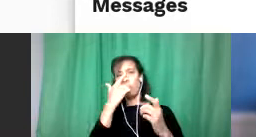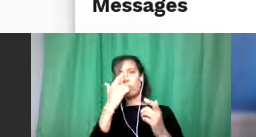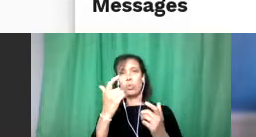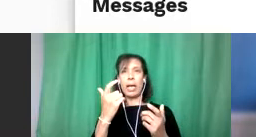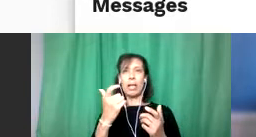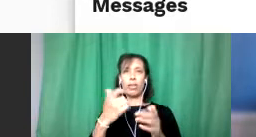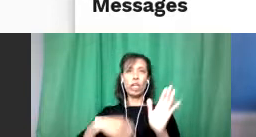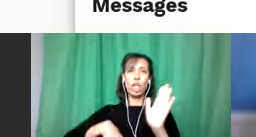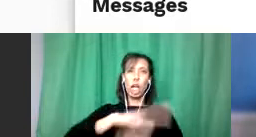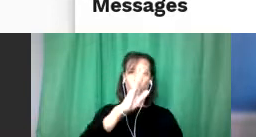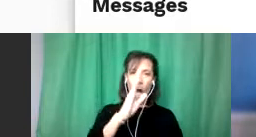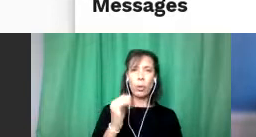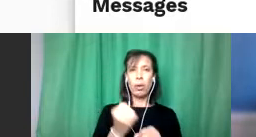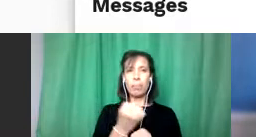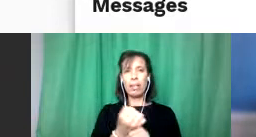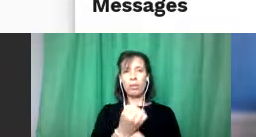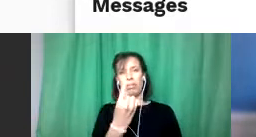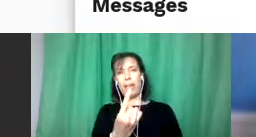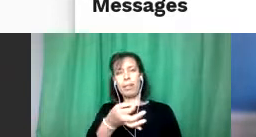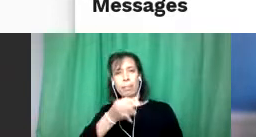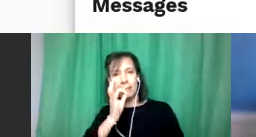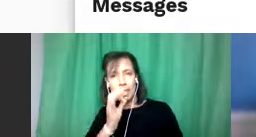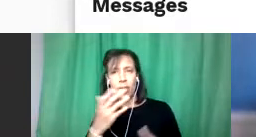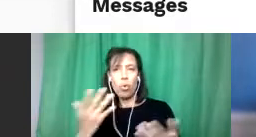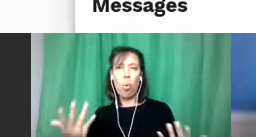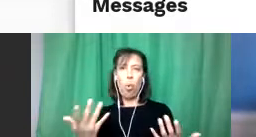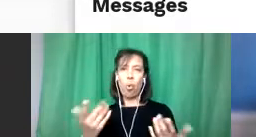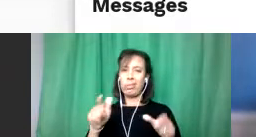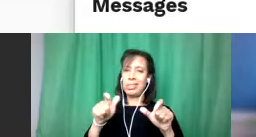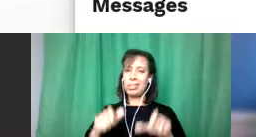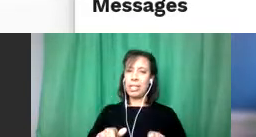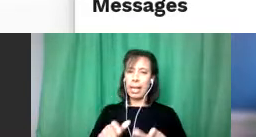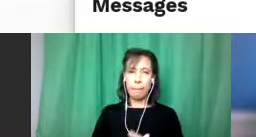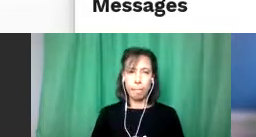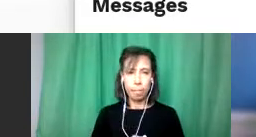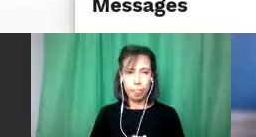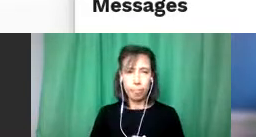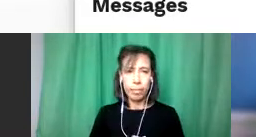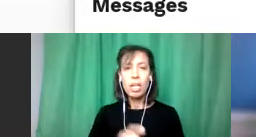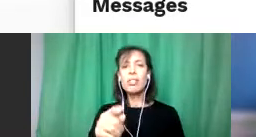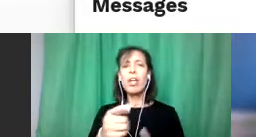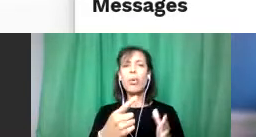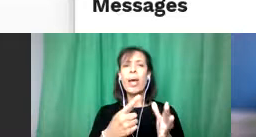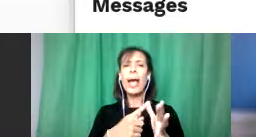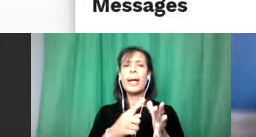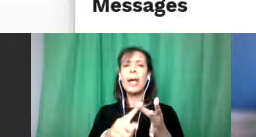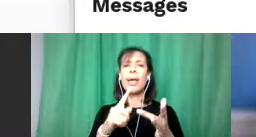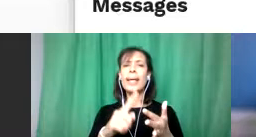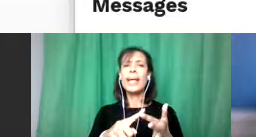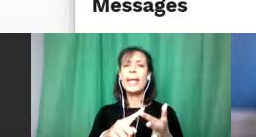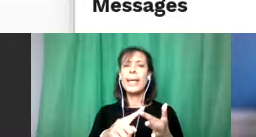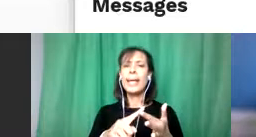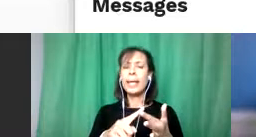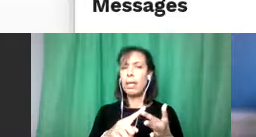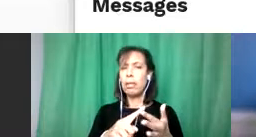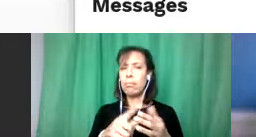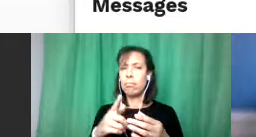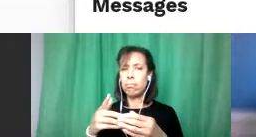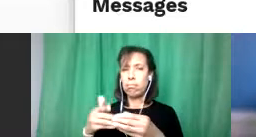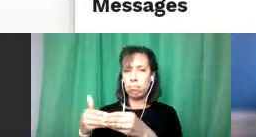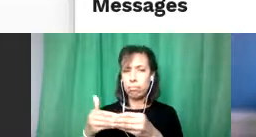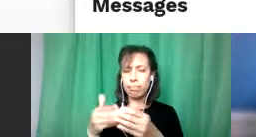individual questions. So, AIE assignment guidance. Let me just move this thing.